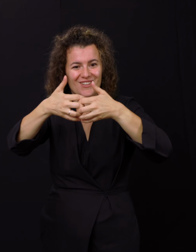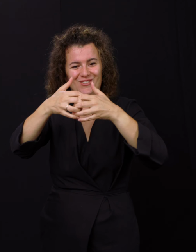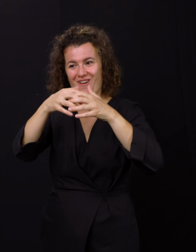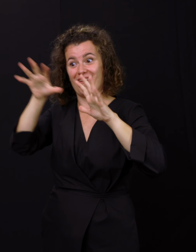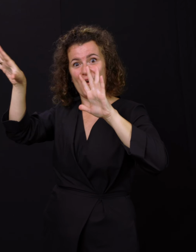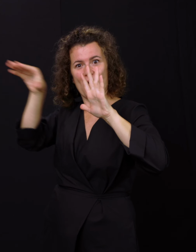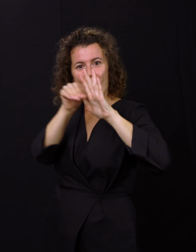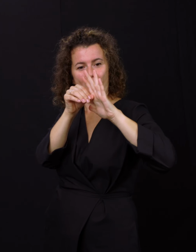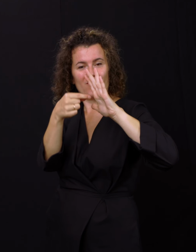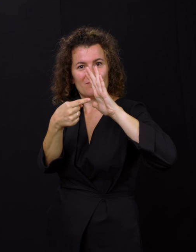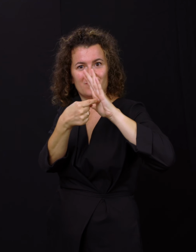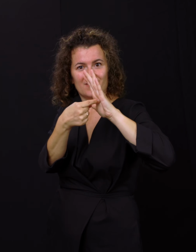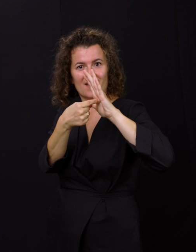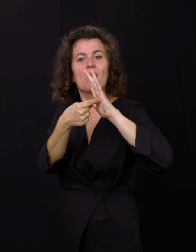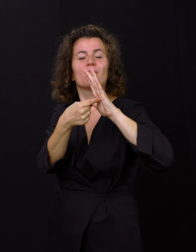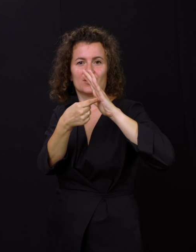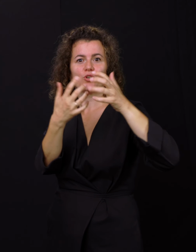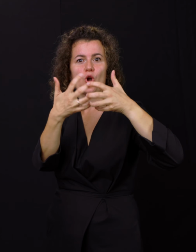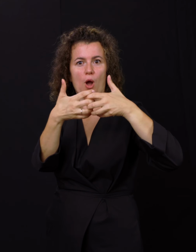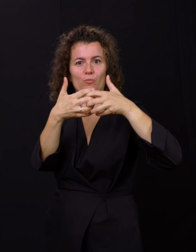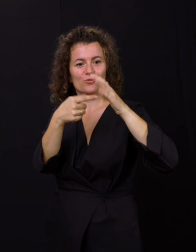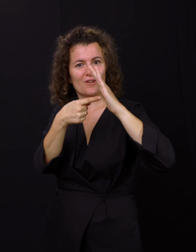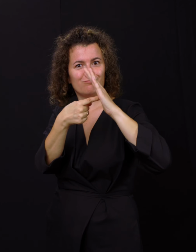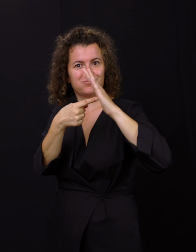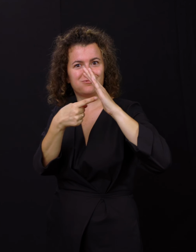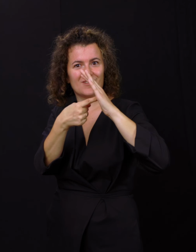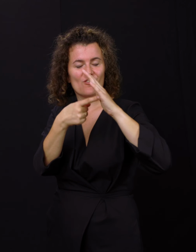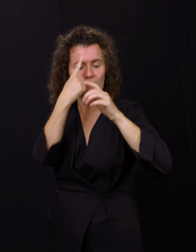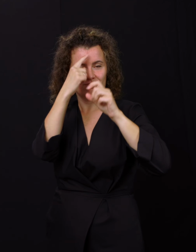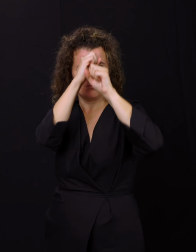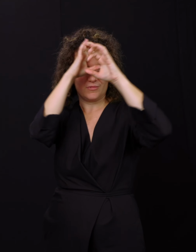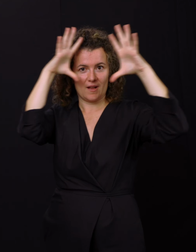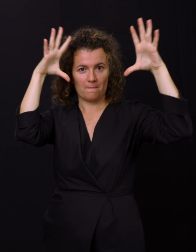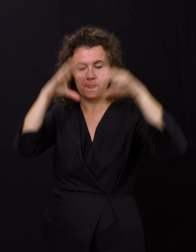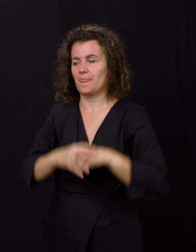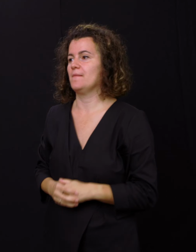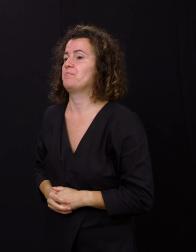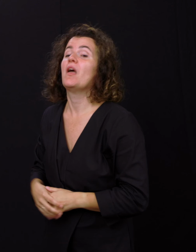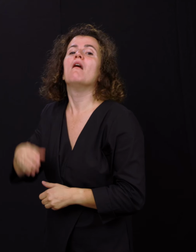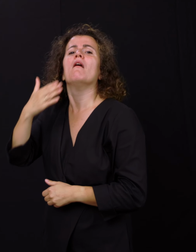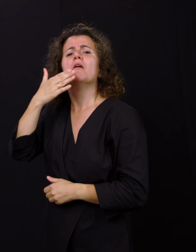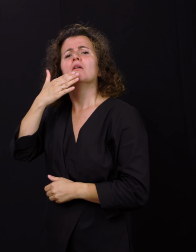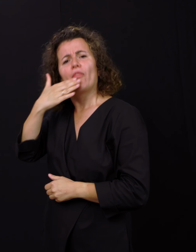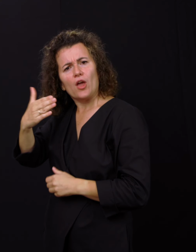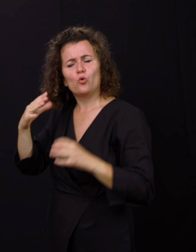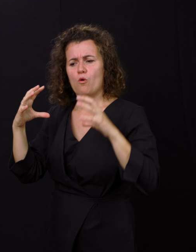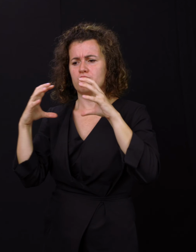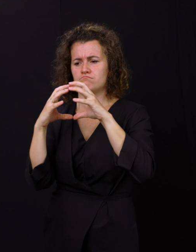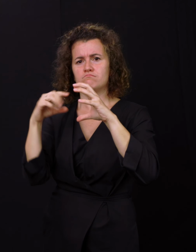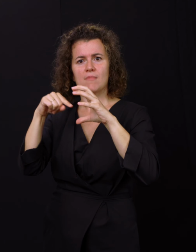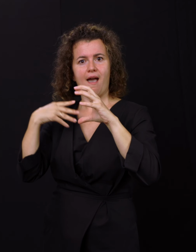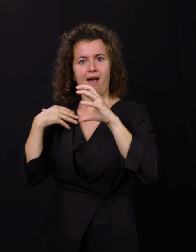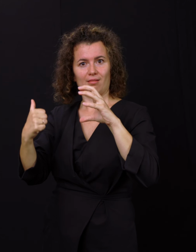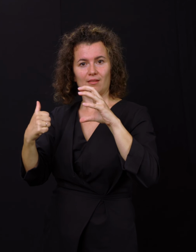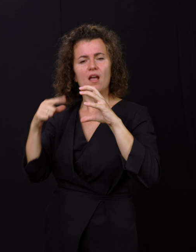is the natural situation. If we then focus on Usher syndrome, what actually causes the vision loss in patients with Usher